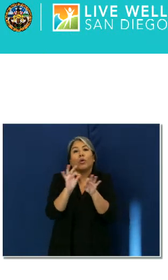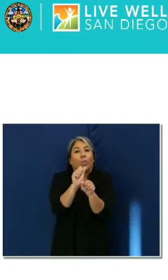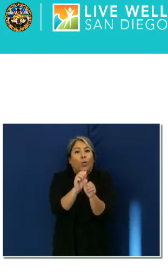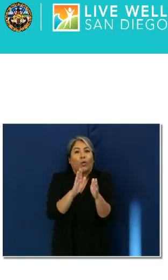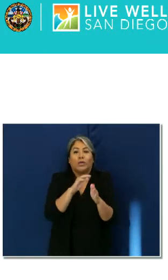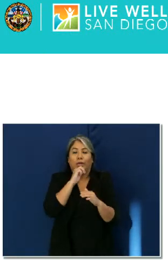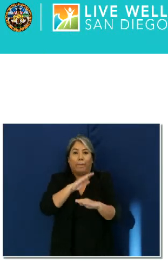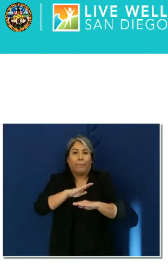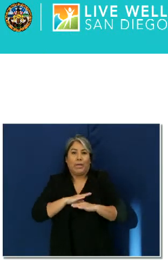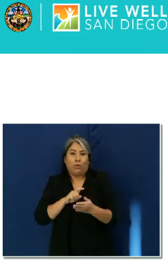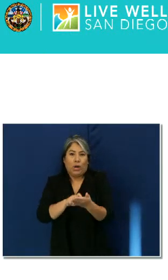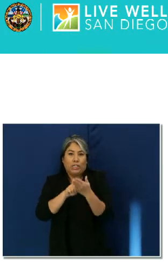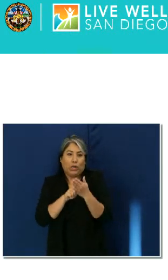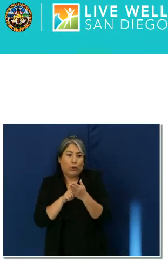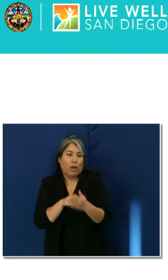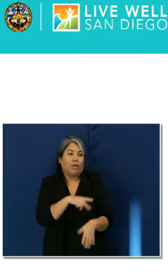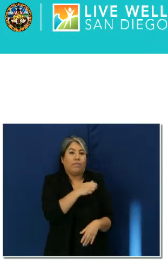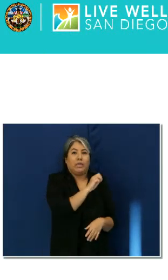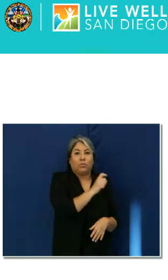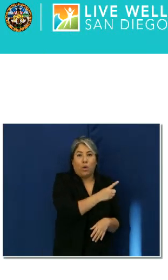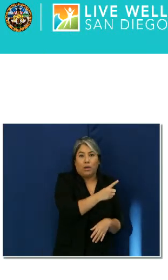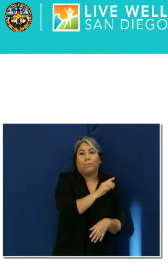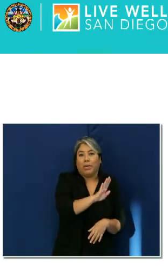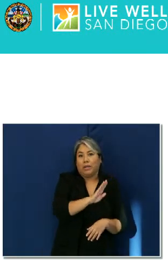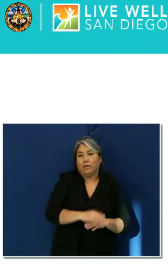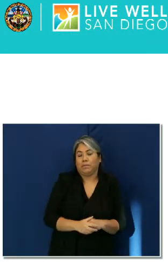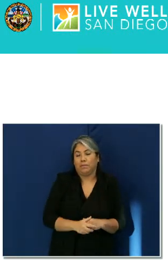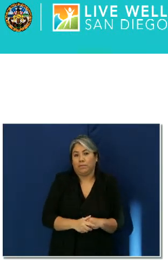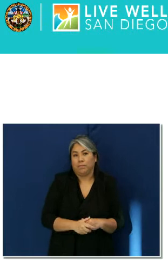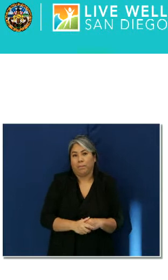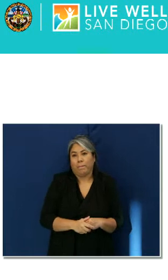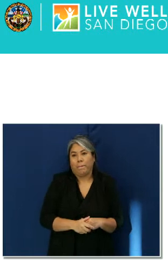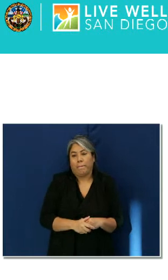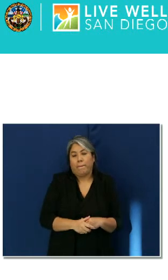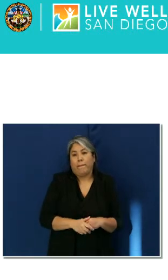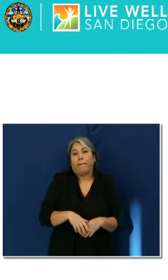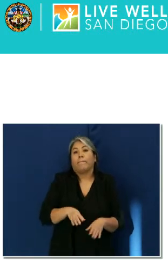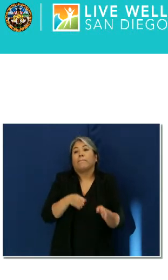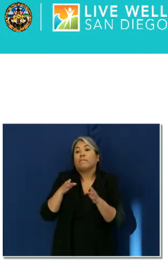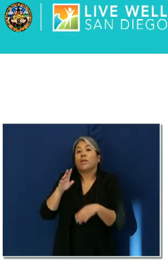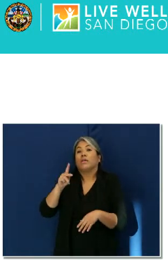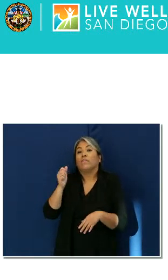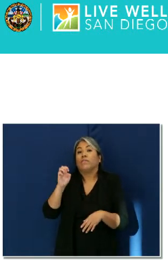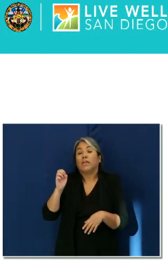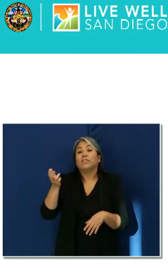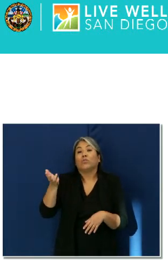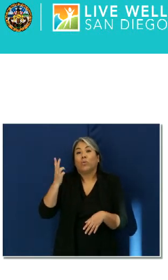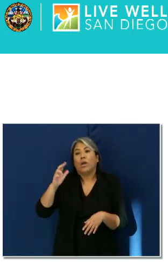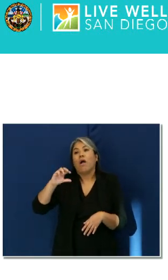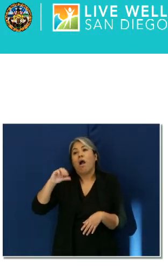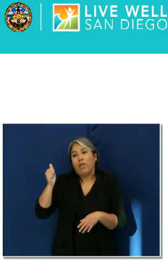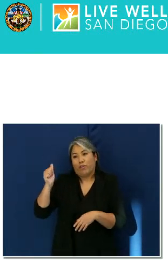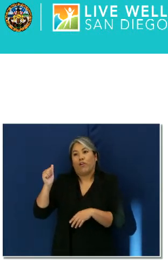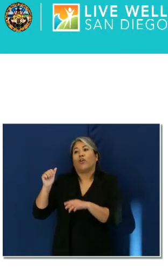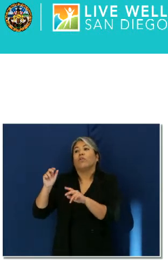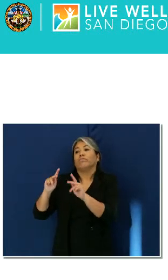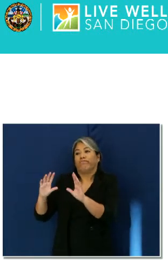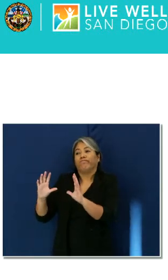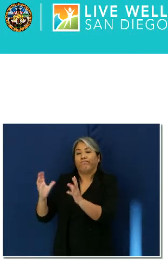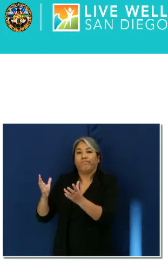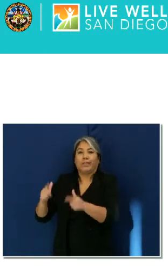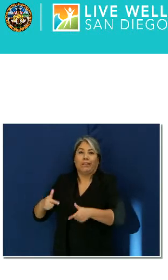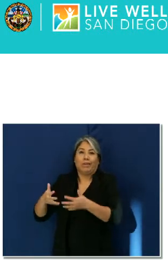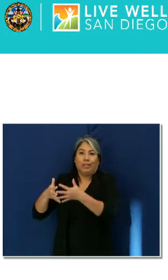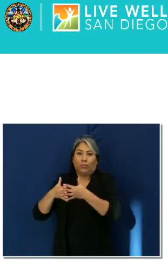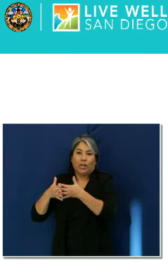not meet the criteria to be in Phase 1B. Phase 3 will be all other individuals living in